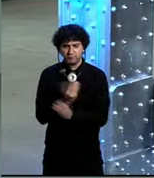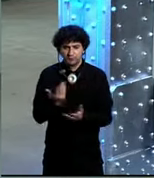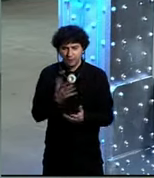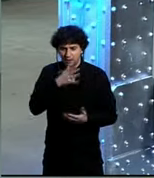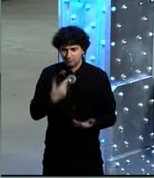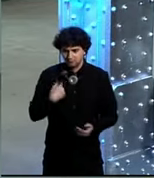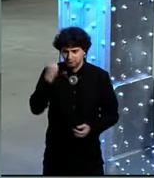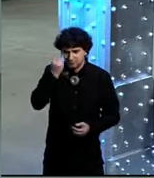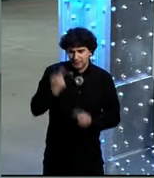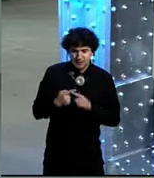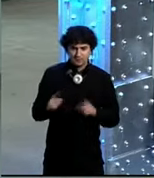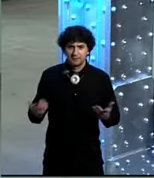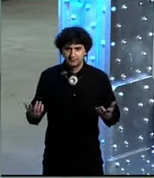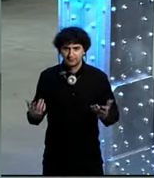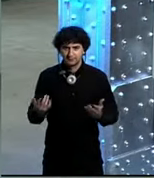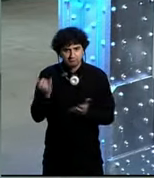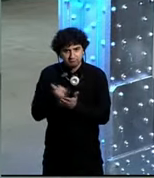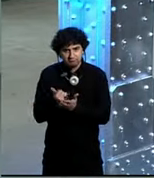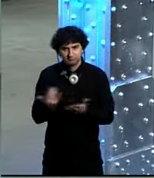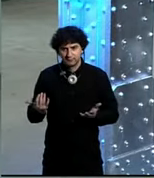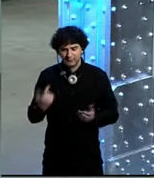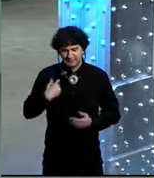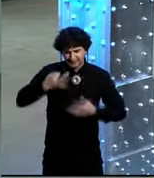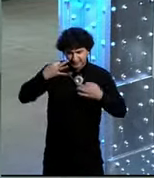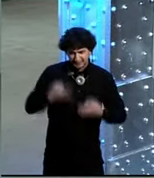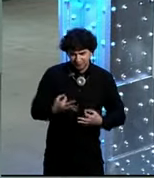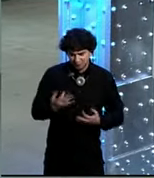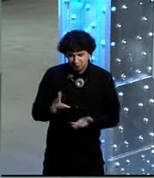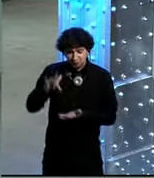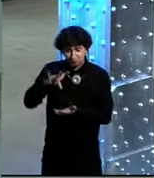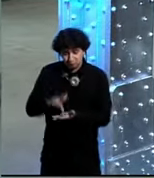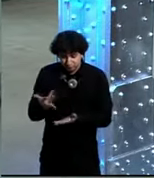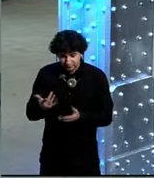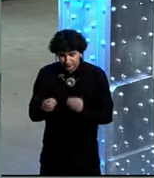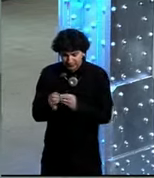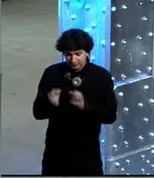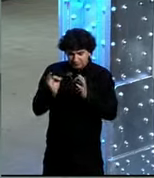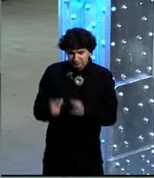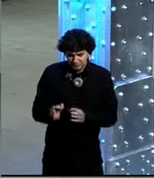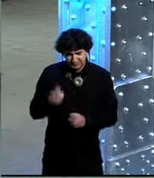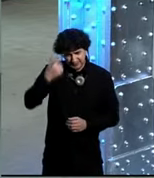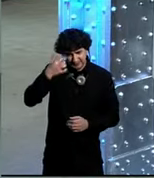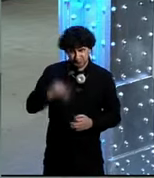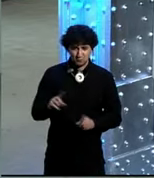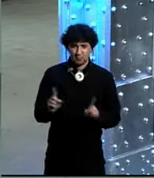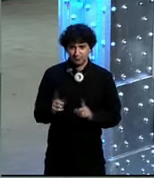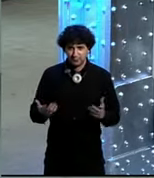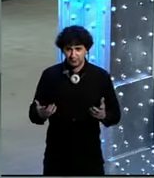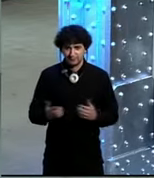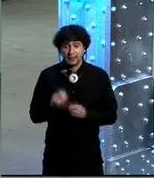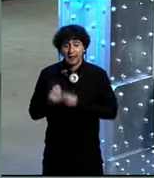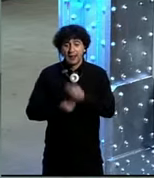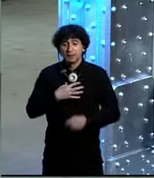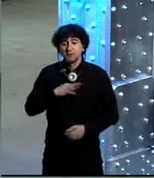can't be sure that they interact in the way that we want them to interact. So what to do? I got 3 points and a